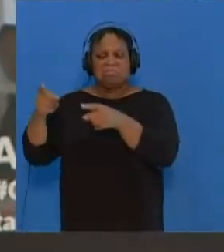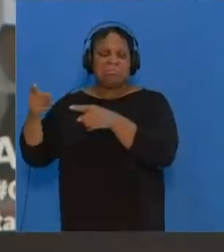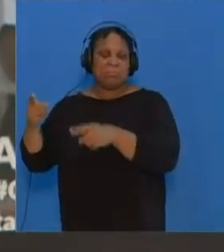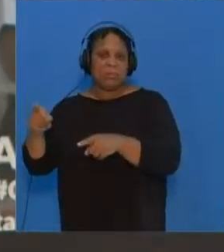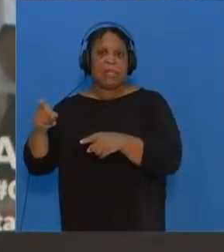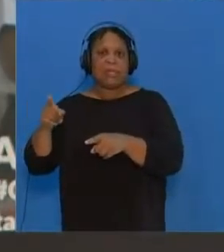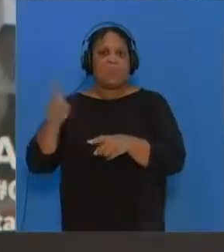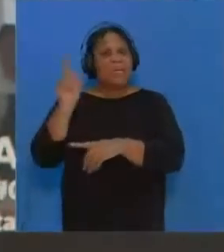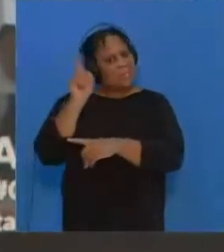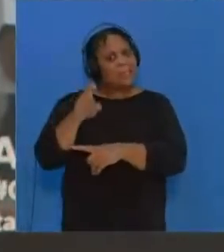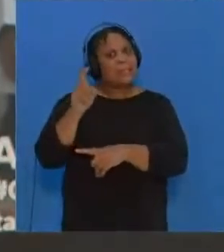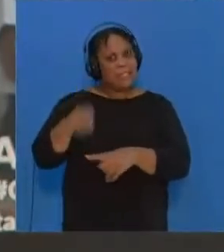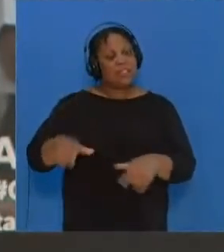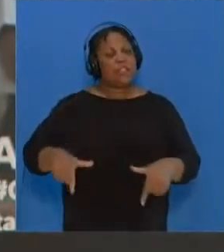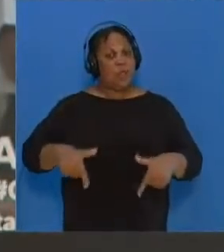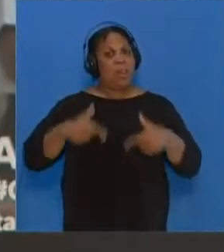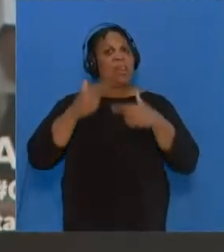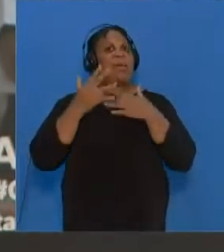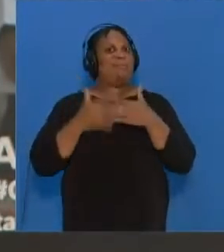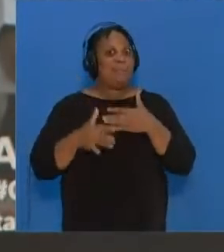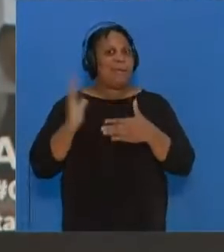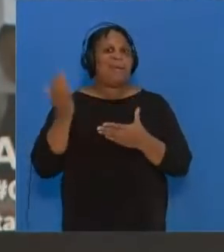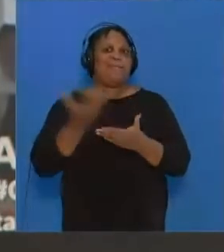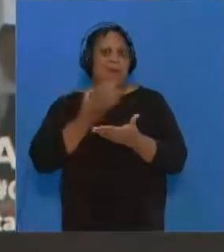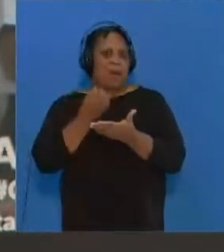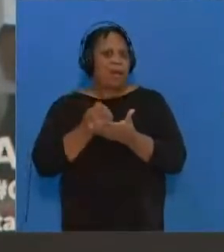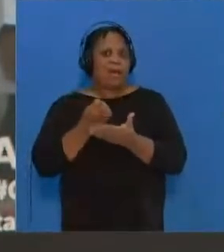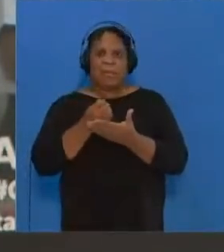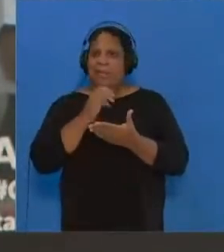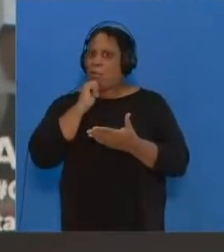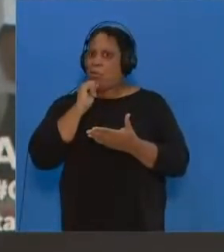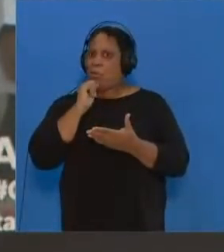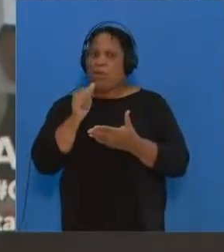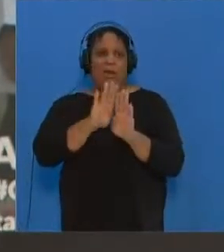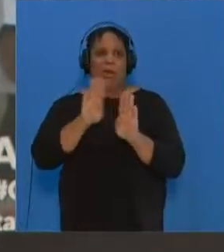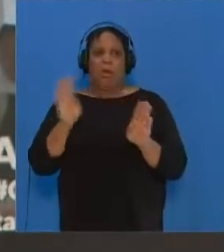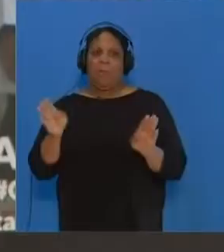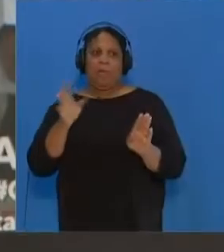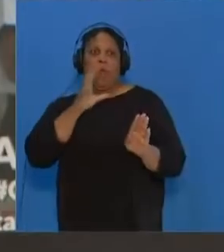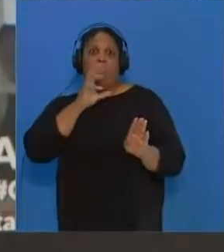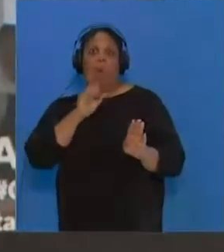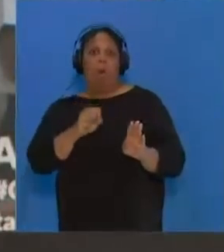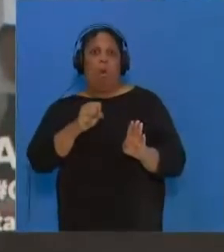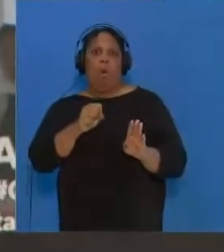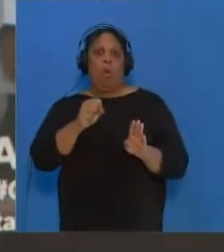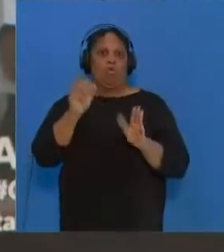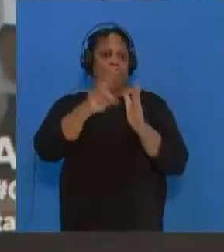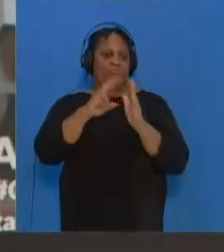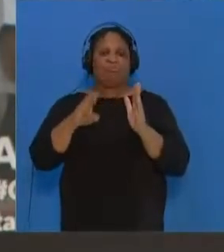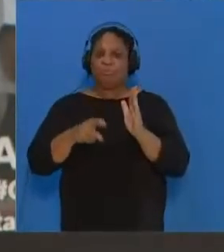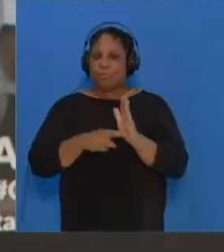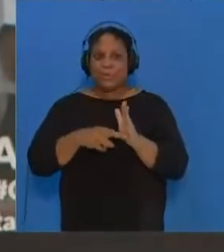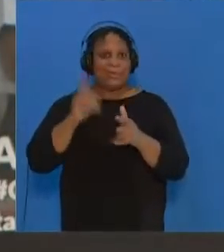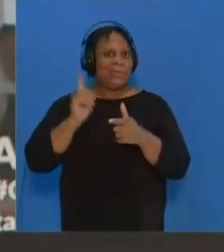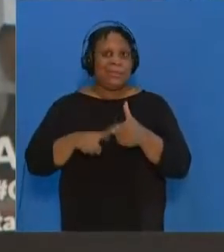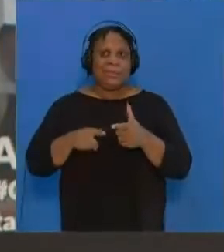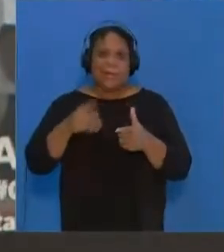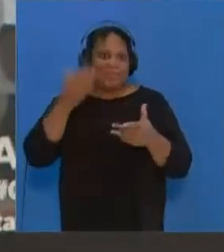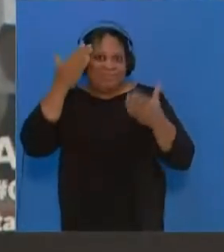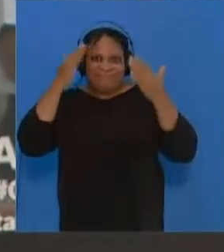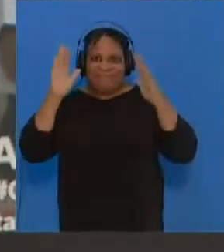an essential lifeblood of our economy. But what we are not doing is opening on the old terms of which we had. I can't speak to